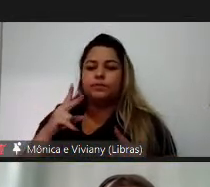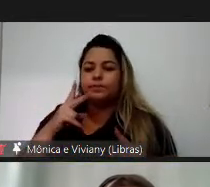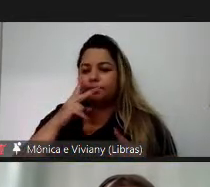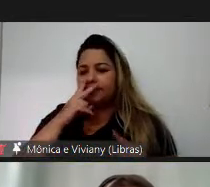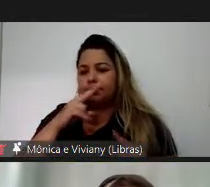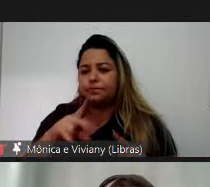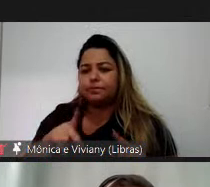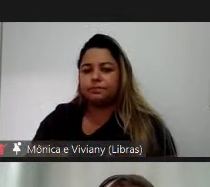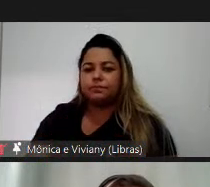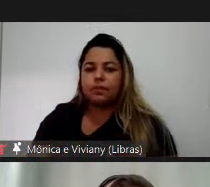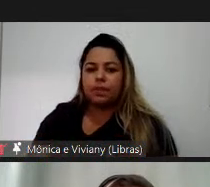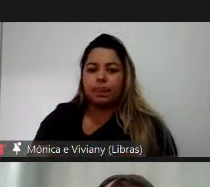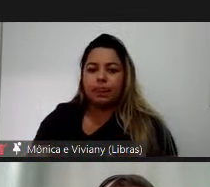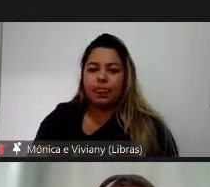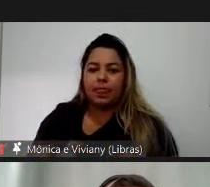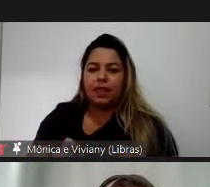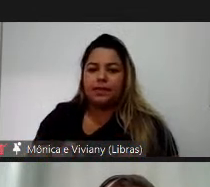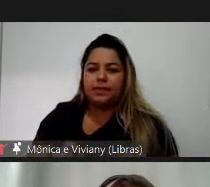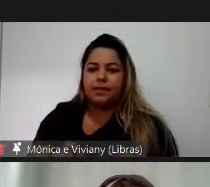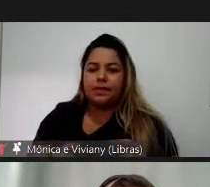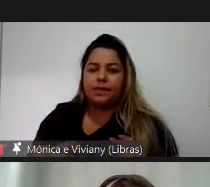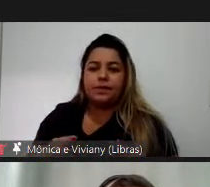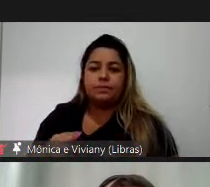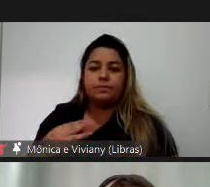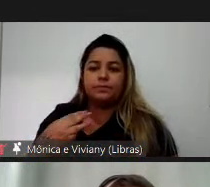Tinha uma mensagem de